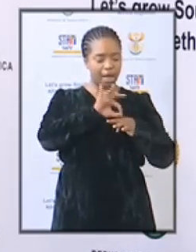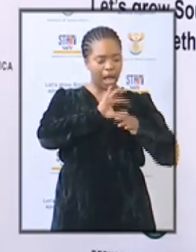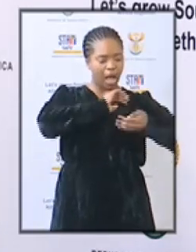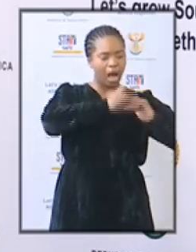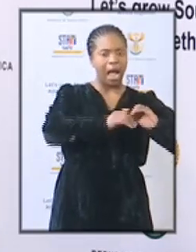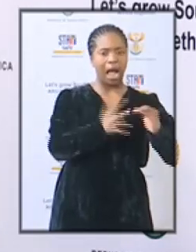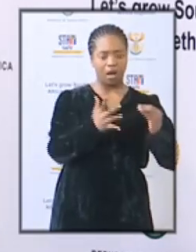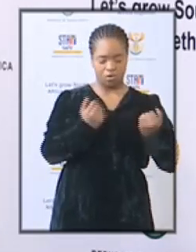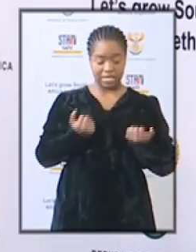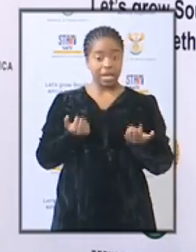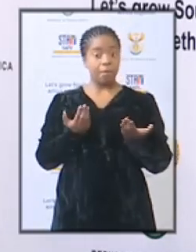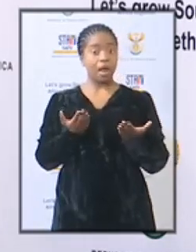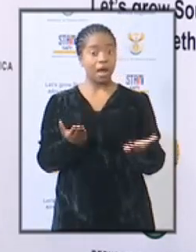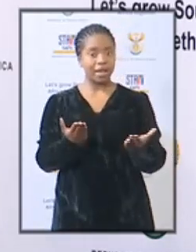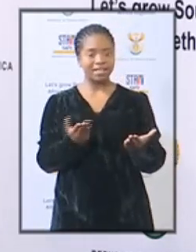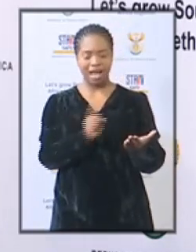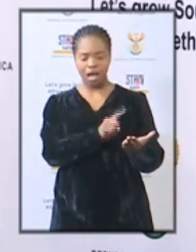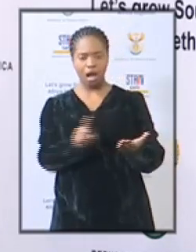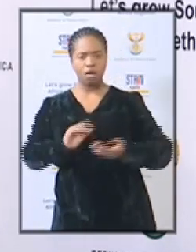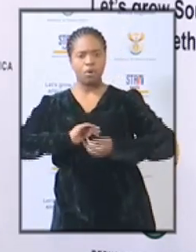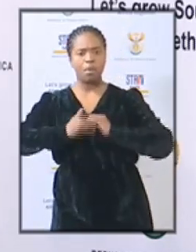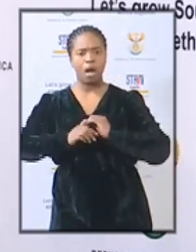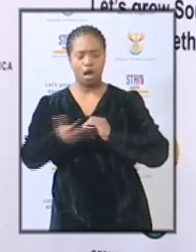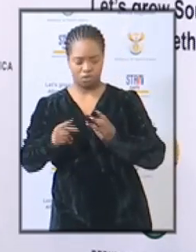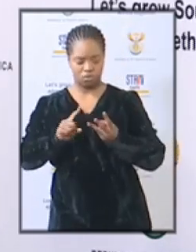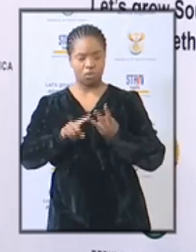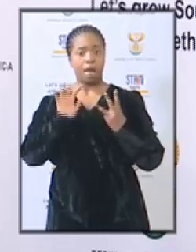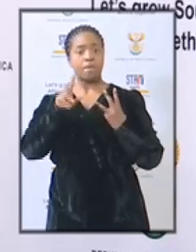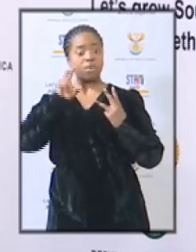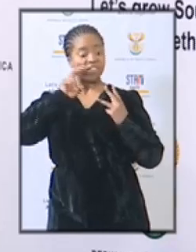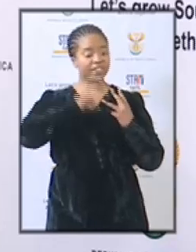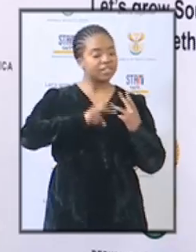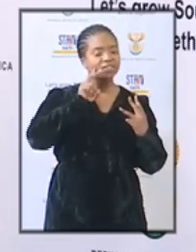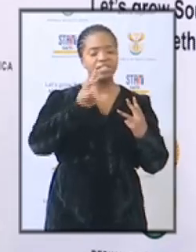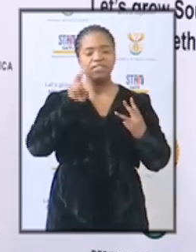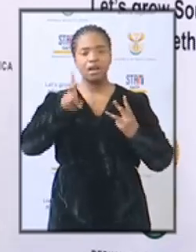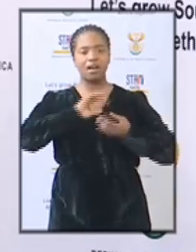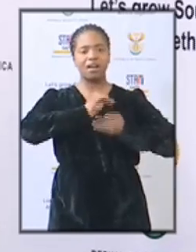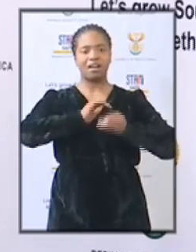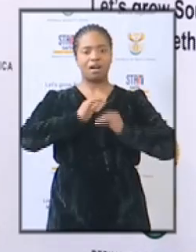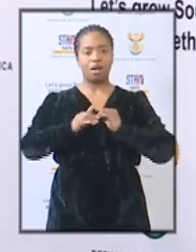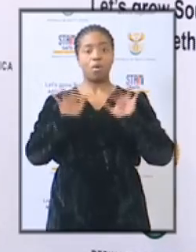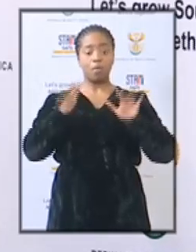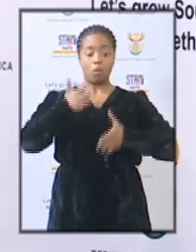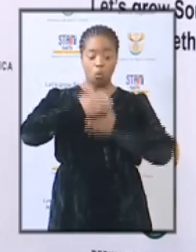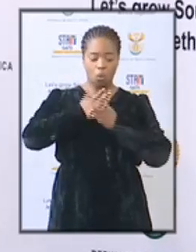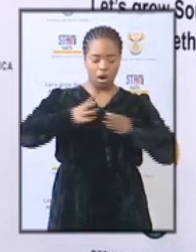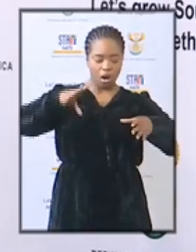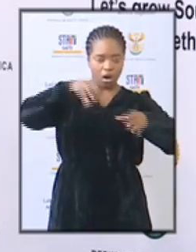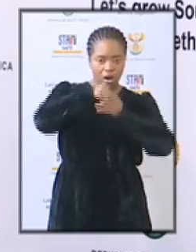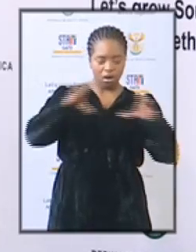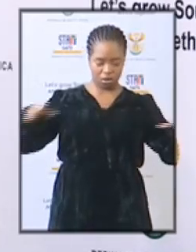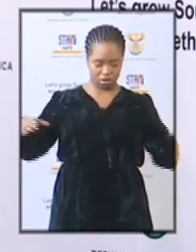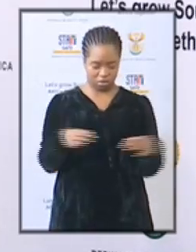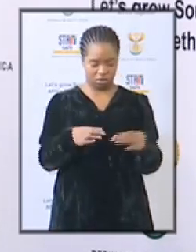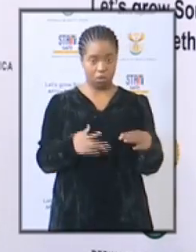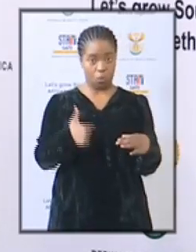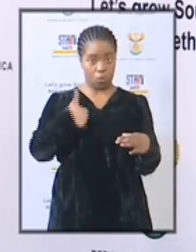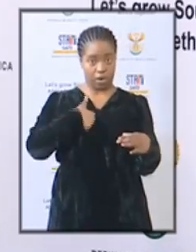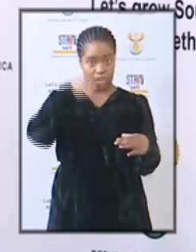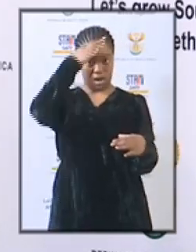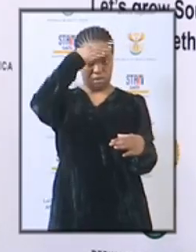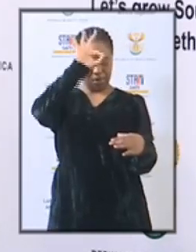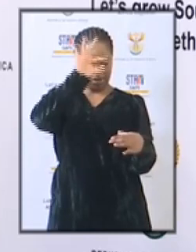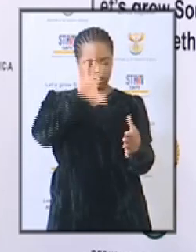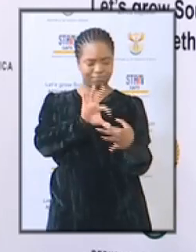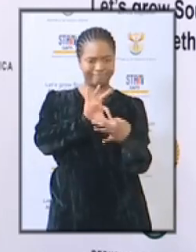suppliers, tourists, and all those who are involved with the sector. As government, we remain